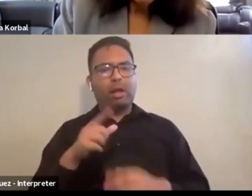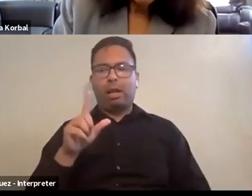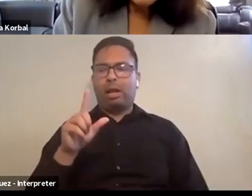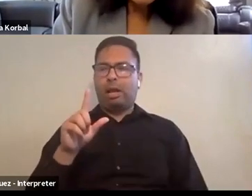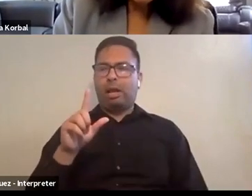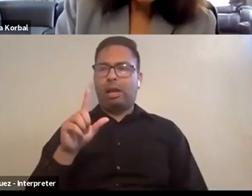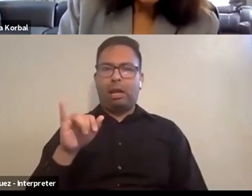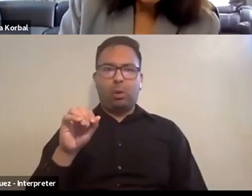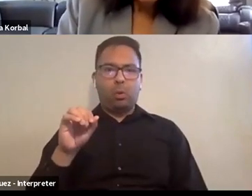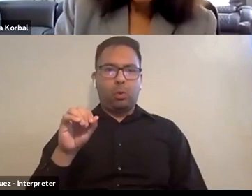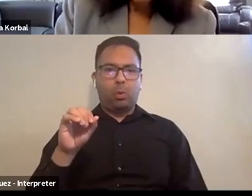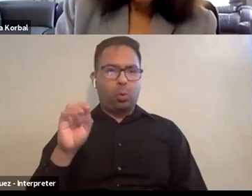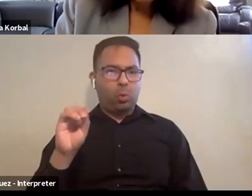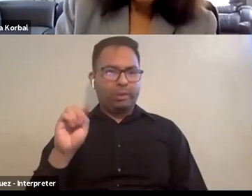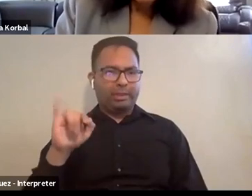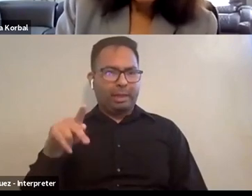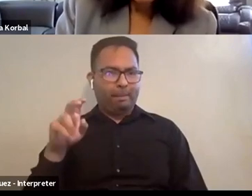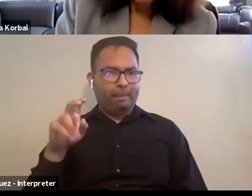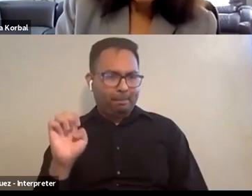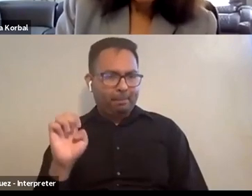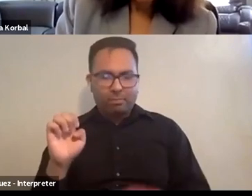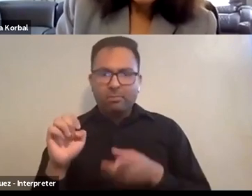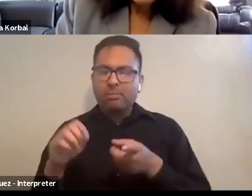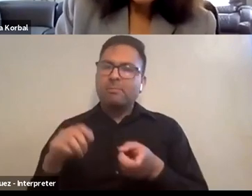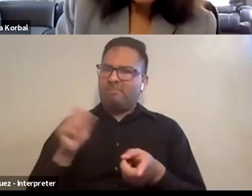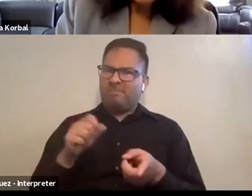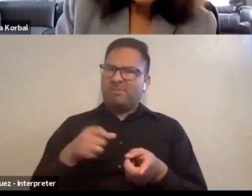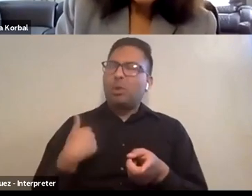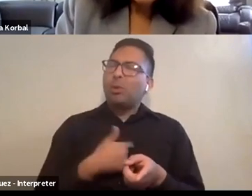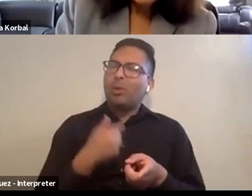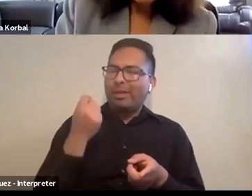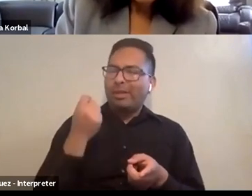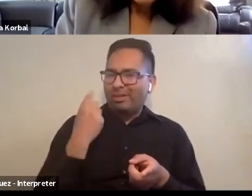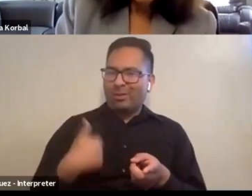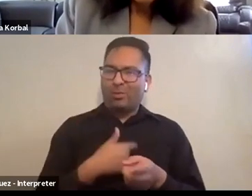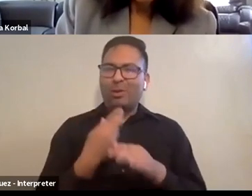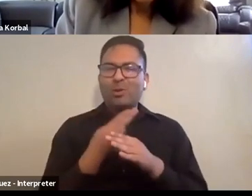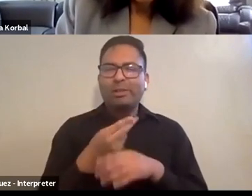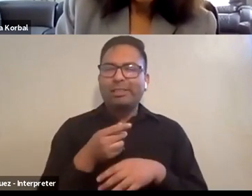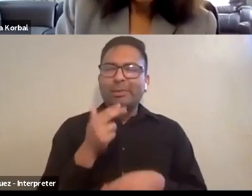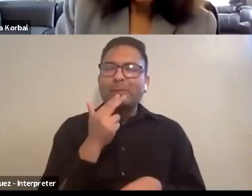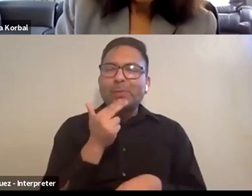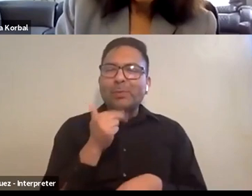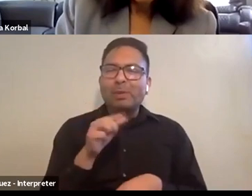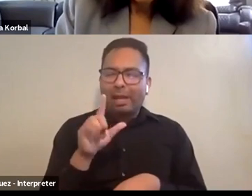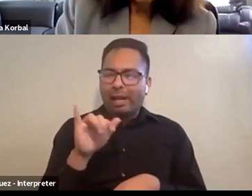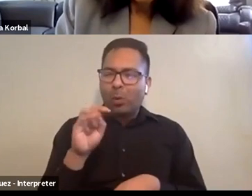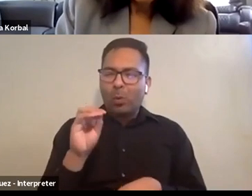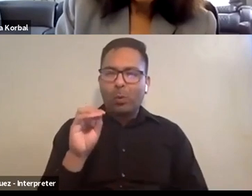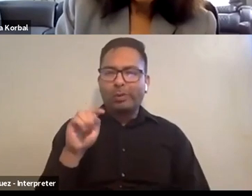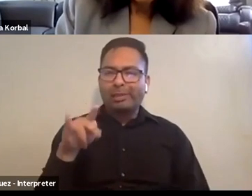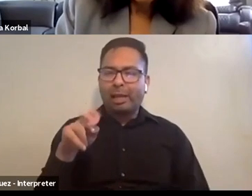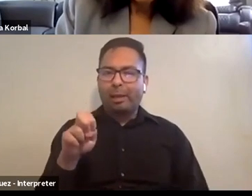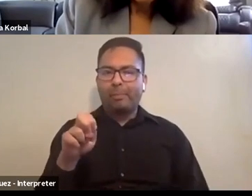subjects? Because I think we've forgotten exactly. We use these little. These tiny little linotype print shops in